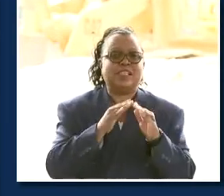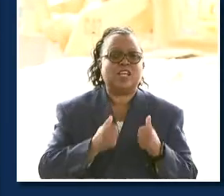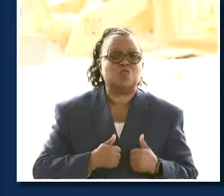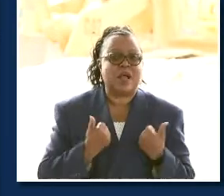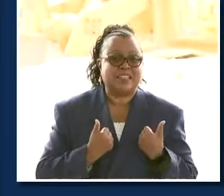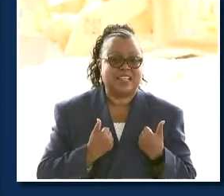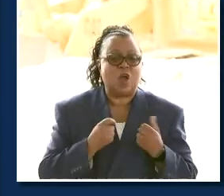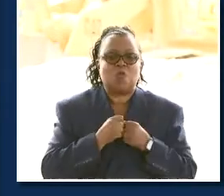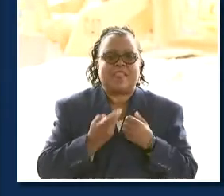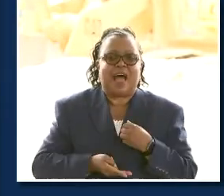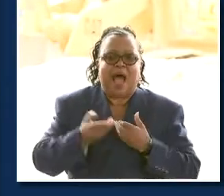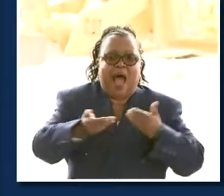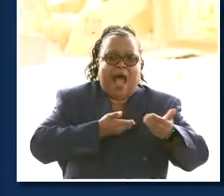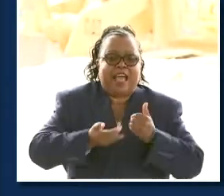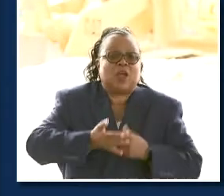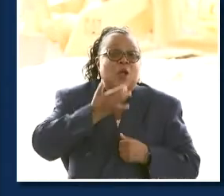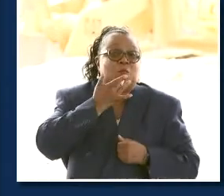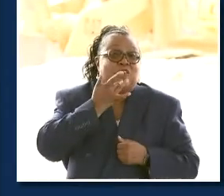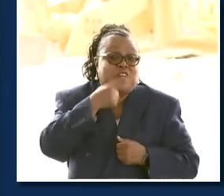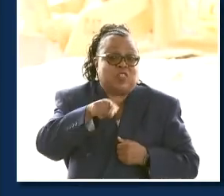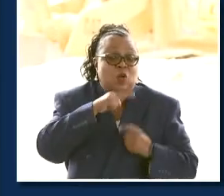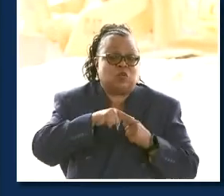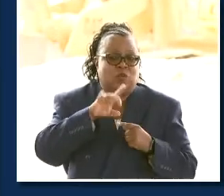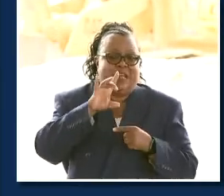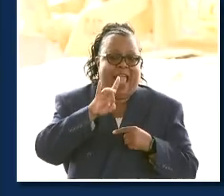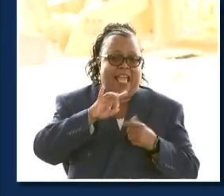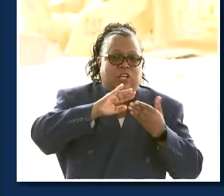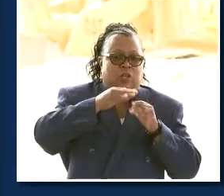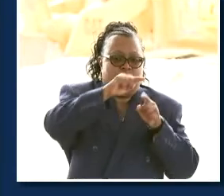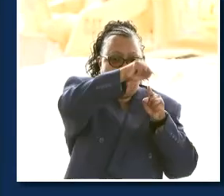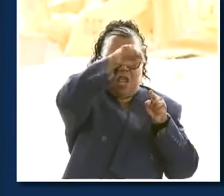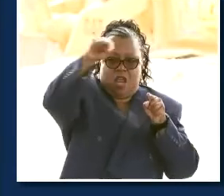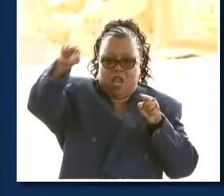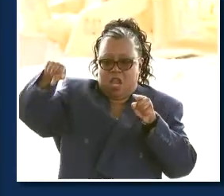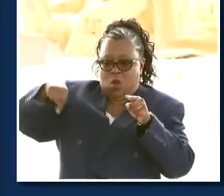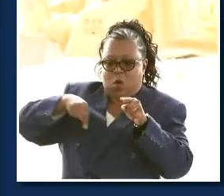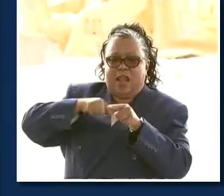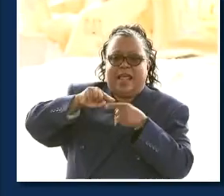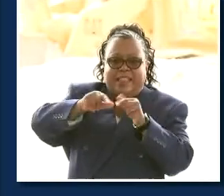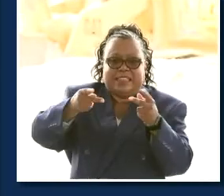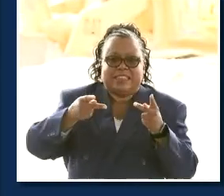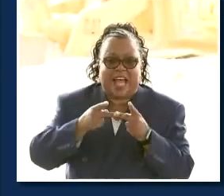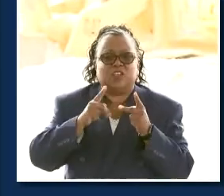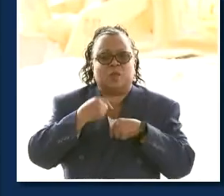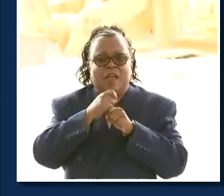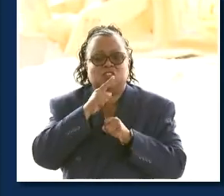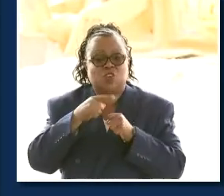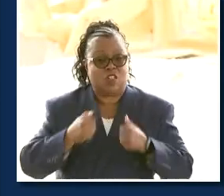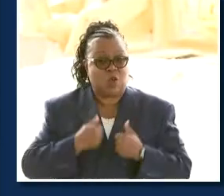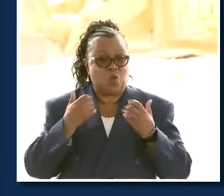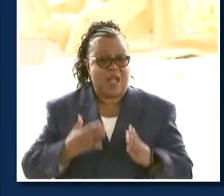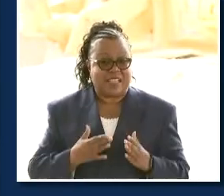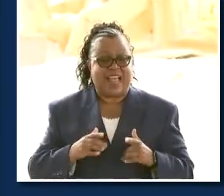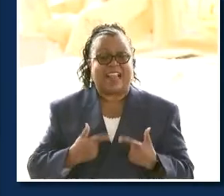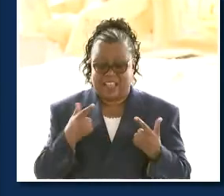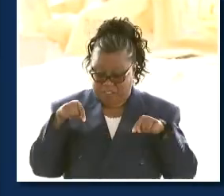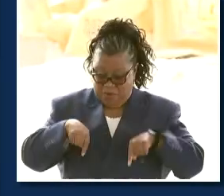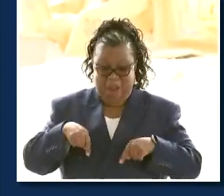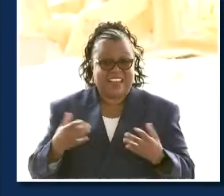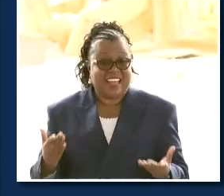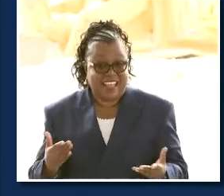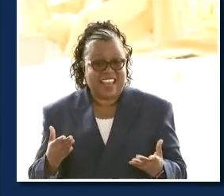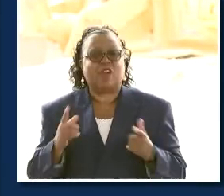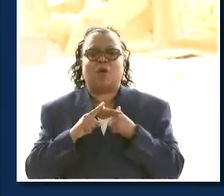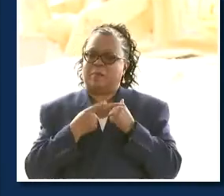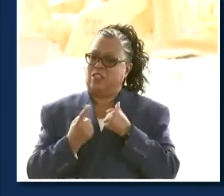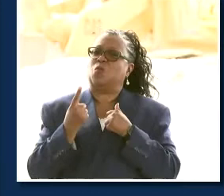residents, with a hiring preference for those from the 8 community areas surrounding the site to ensure that residents living right here will